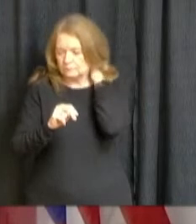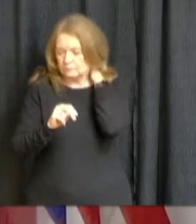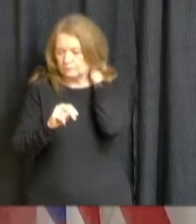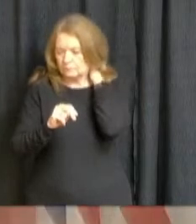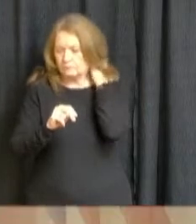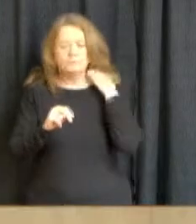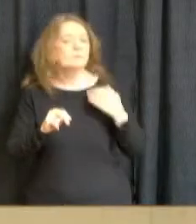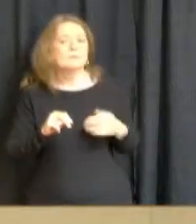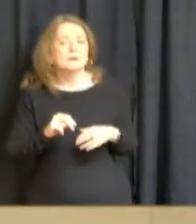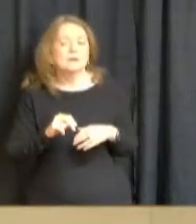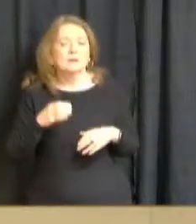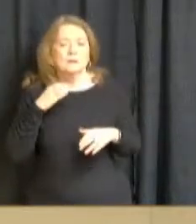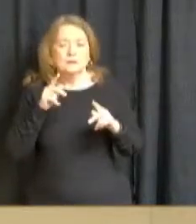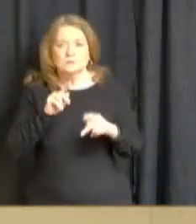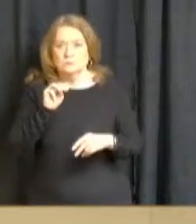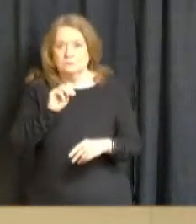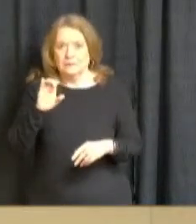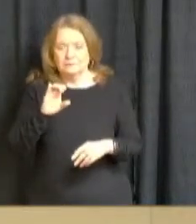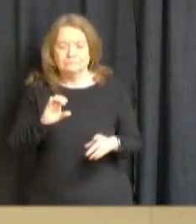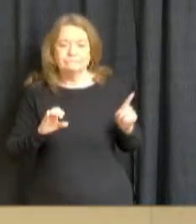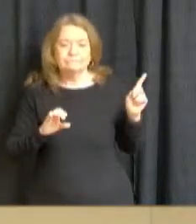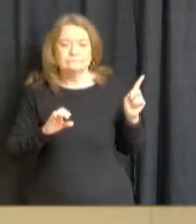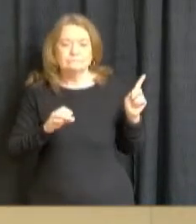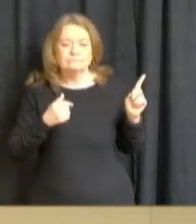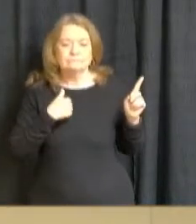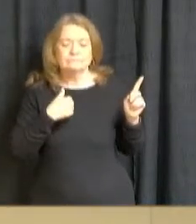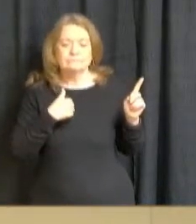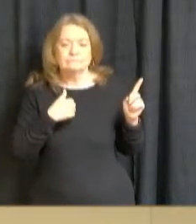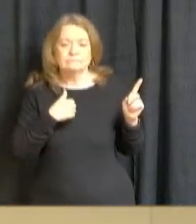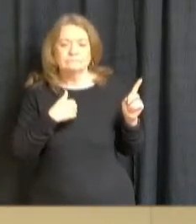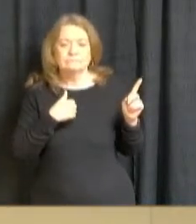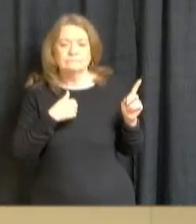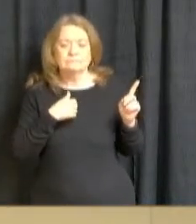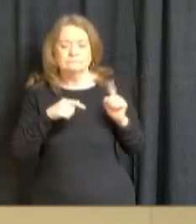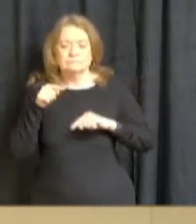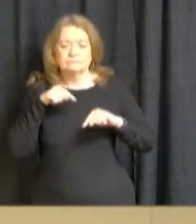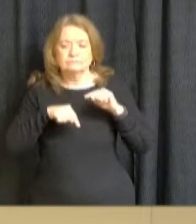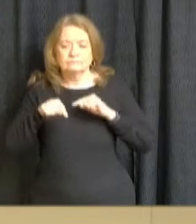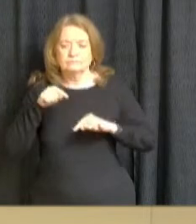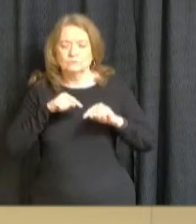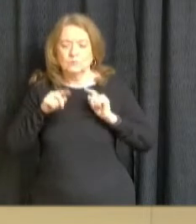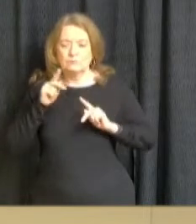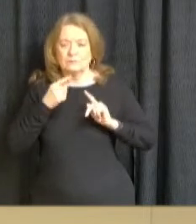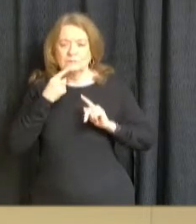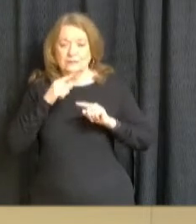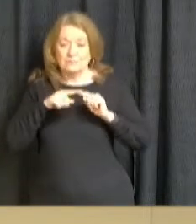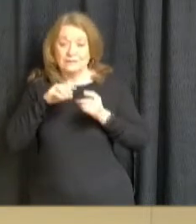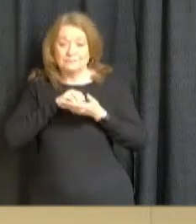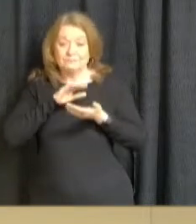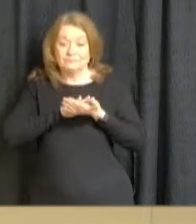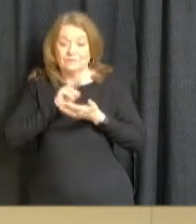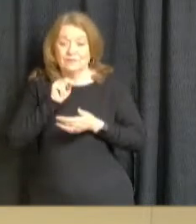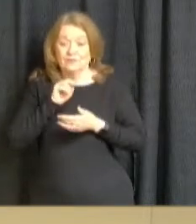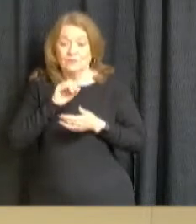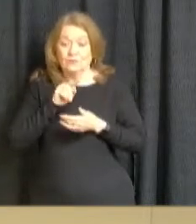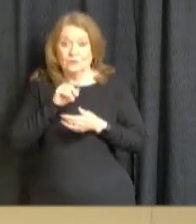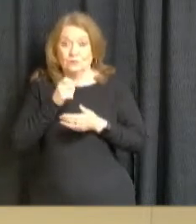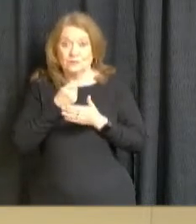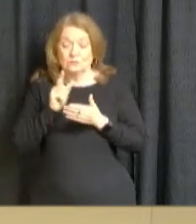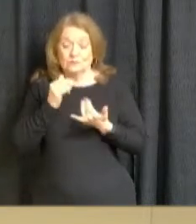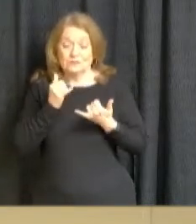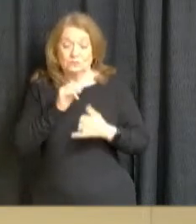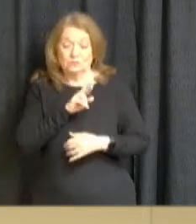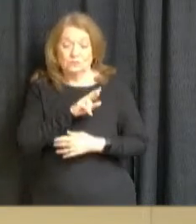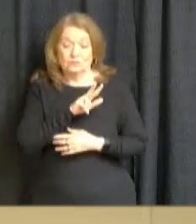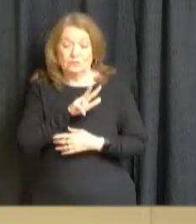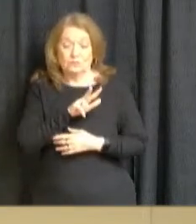I hate to kind of touch back on what other people said, but I did take notes last week. Under the current R3,